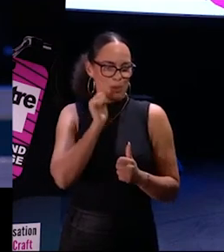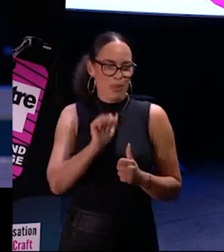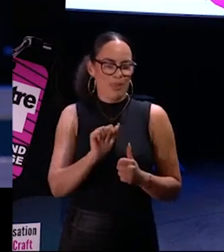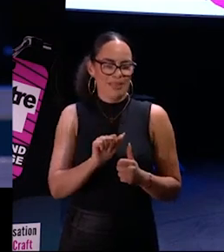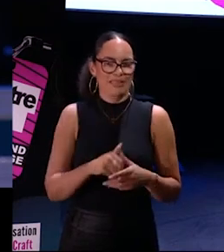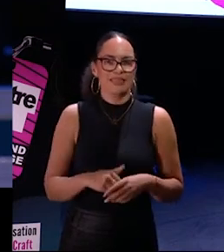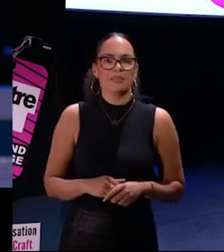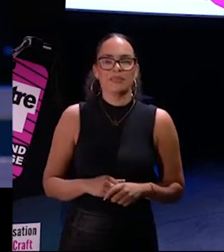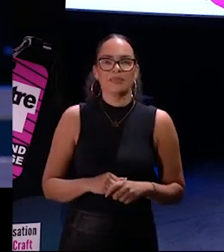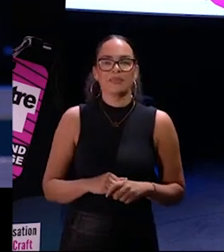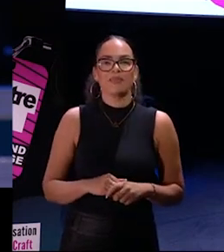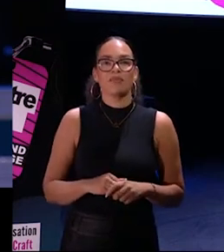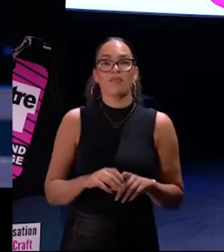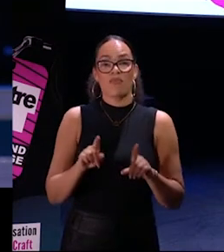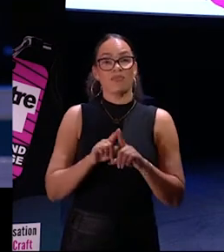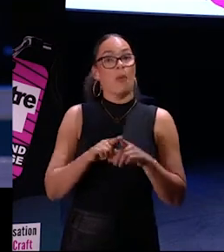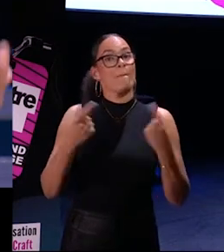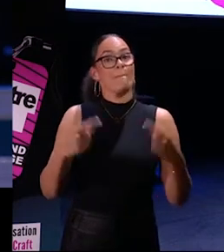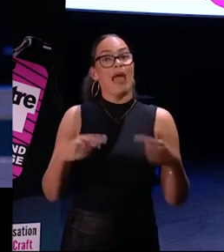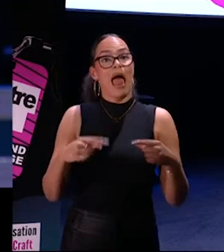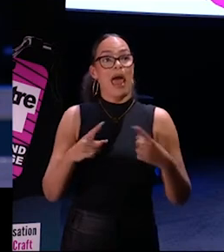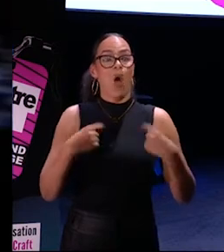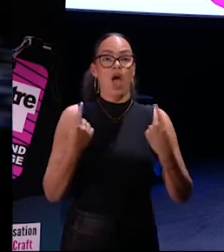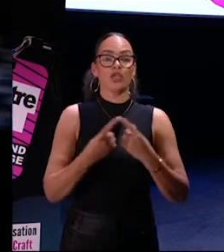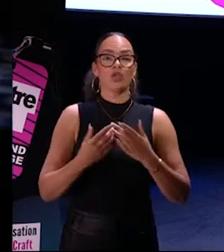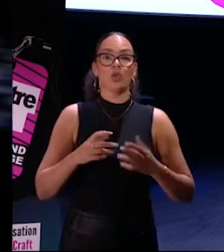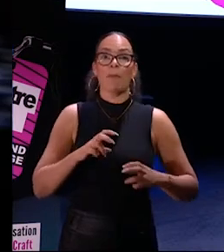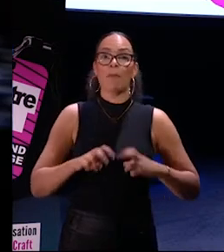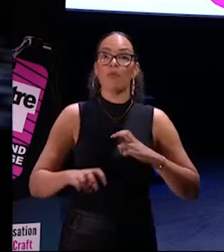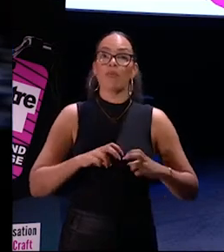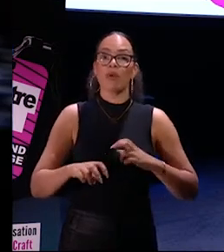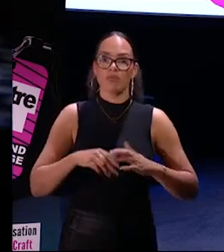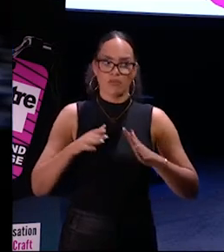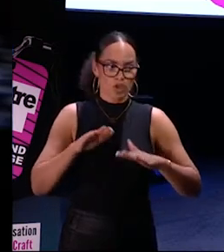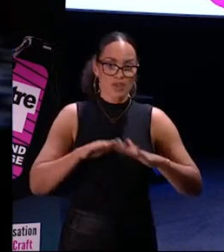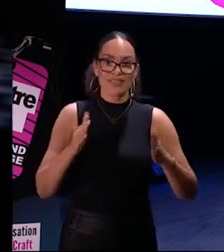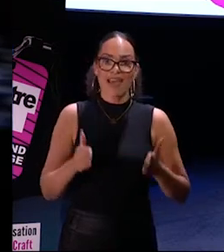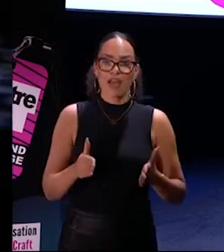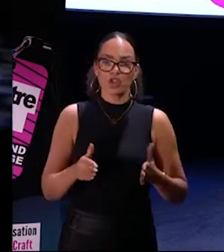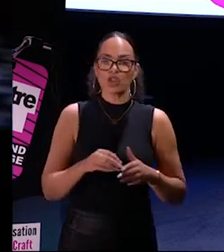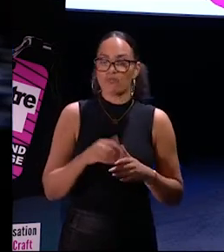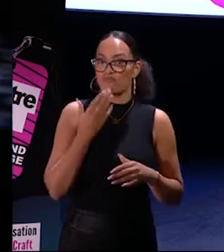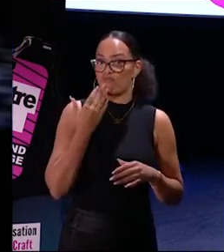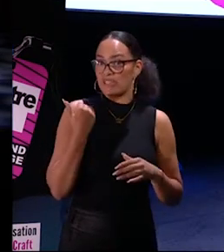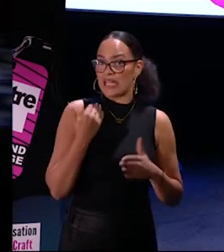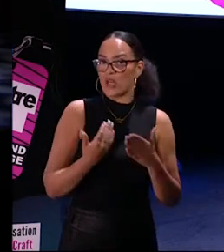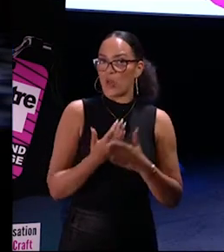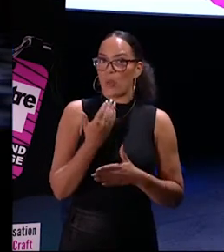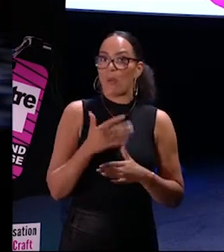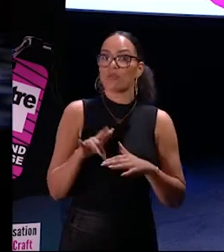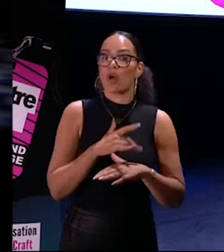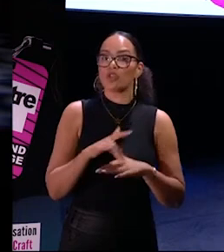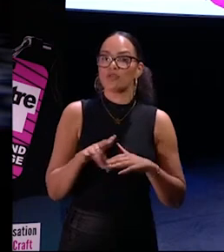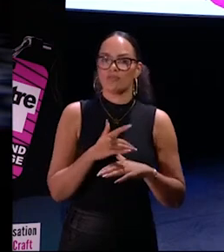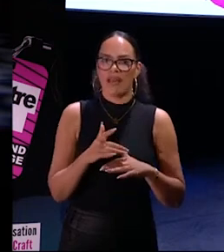also allows us to do automated movements on stage as well. So we've just had a production called Theodora, which had a series of